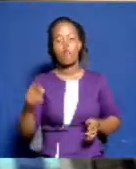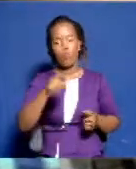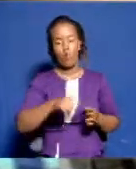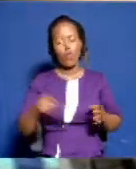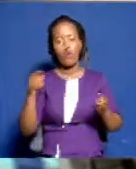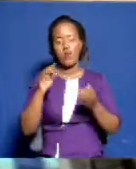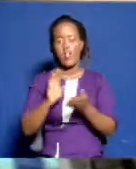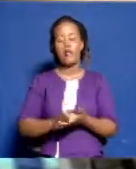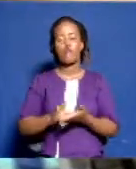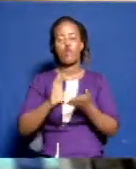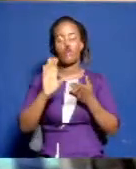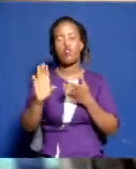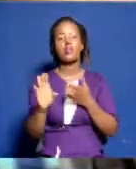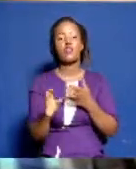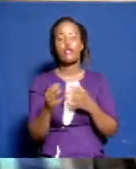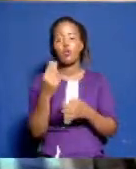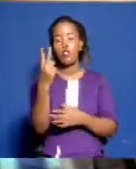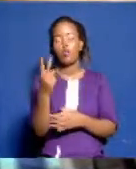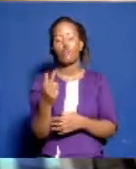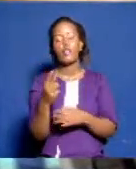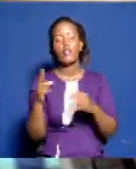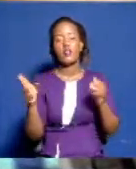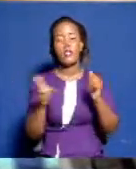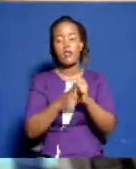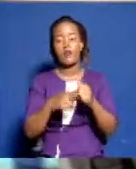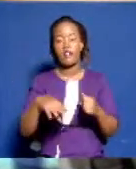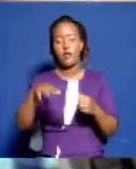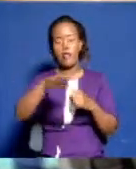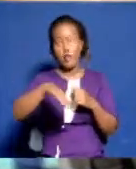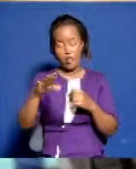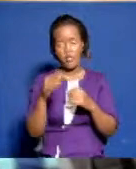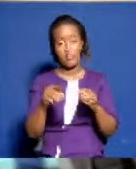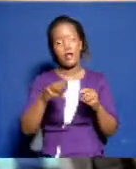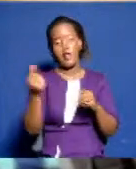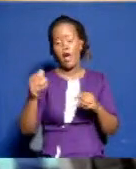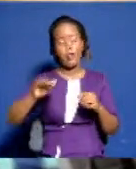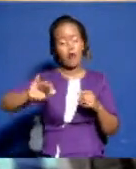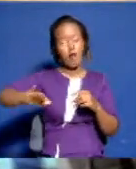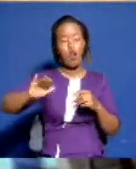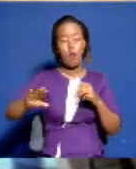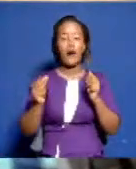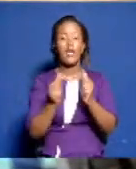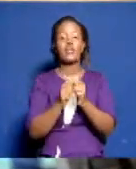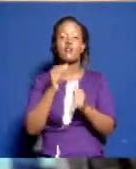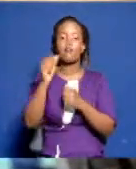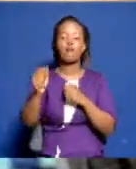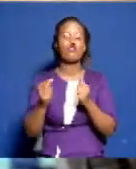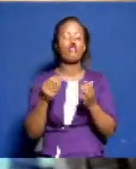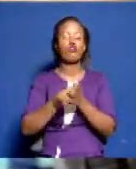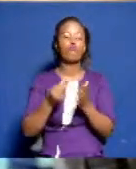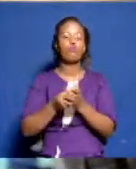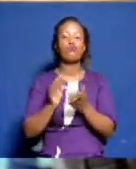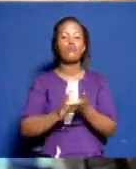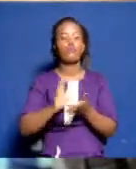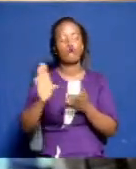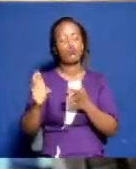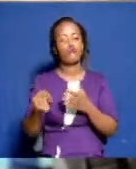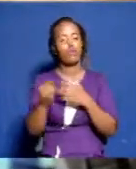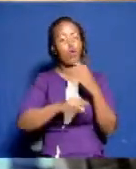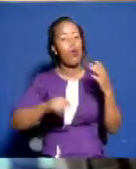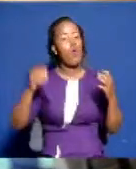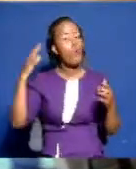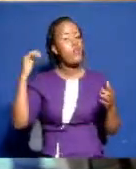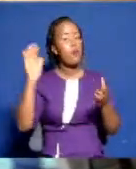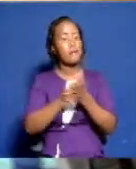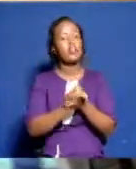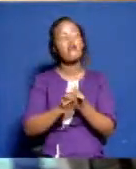for 27 sub-locations. We still have another 15 sub-locations to release, which we believe we shall release in the course